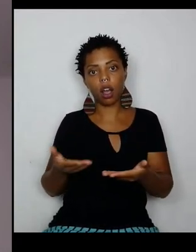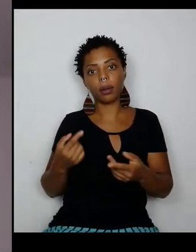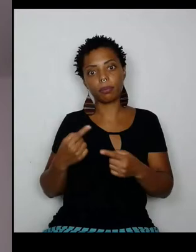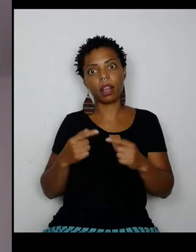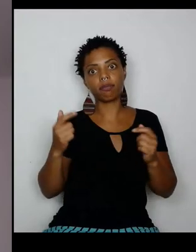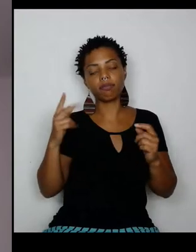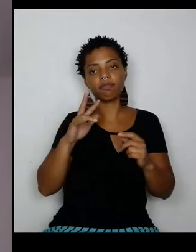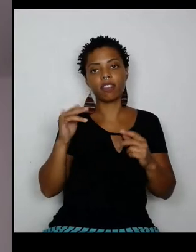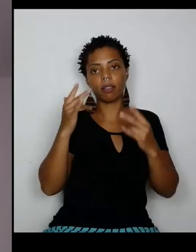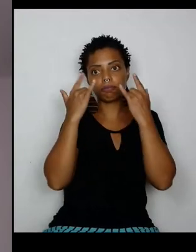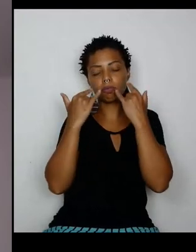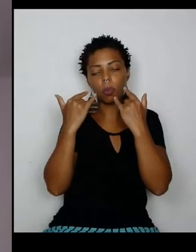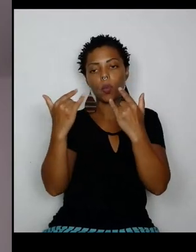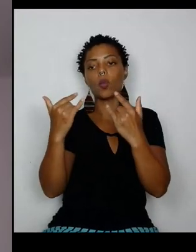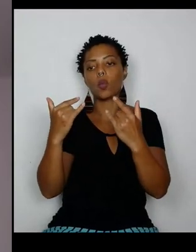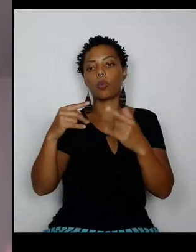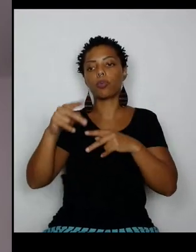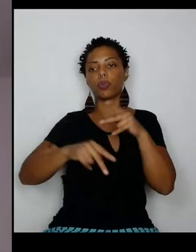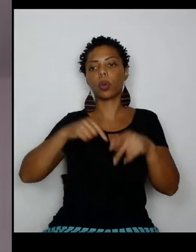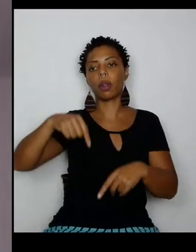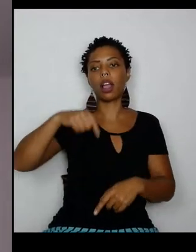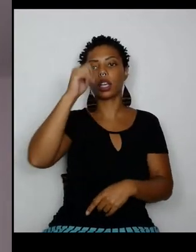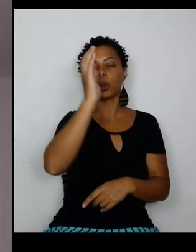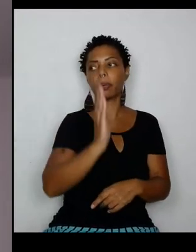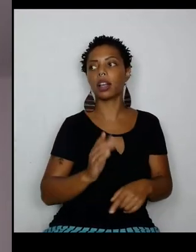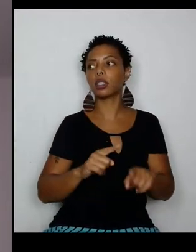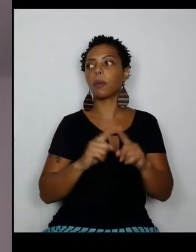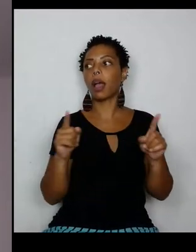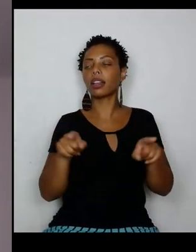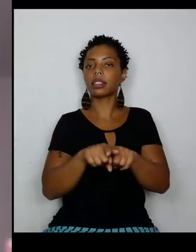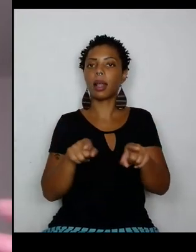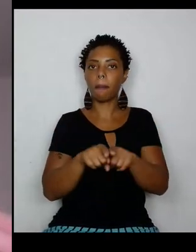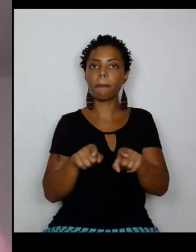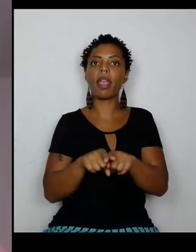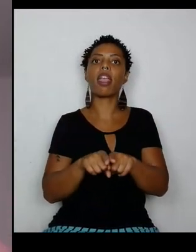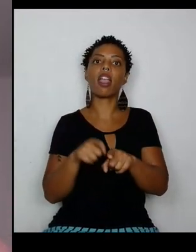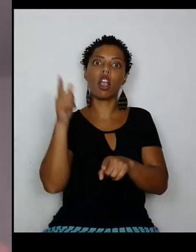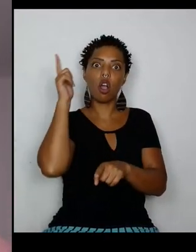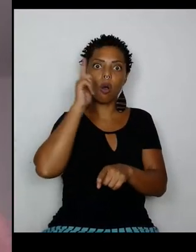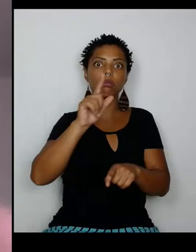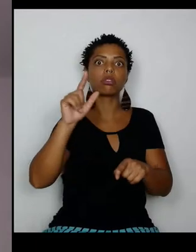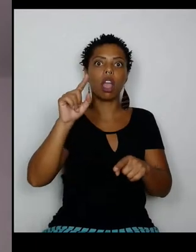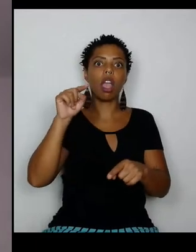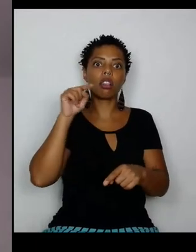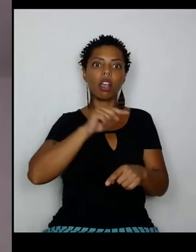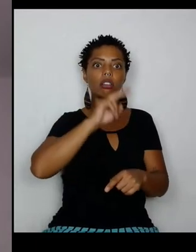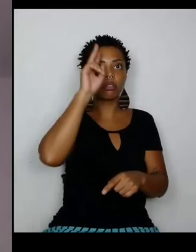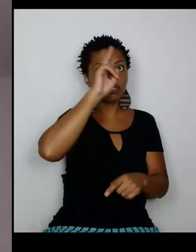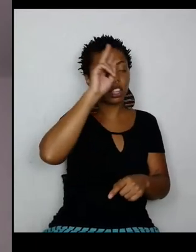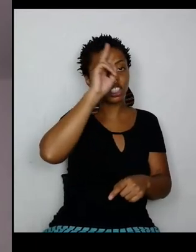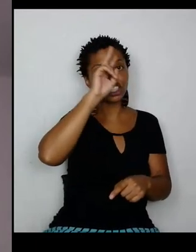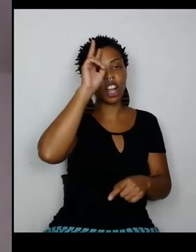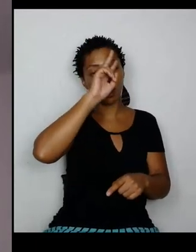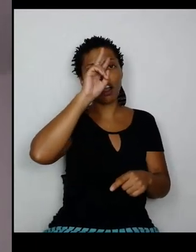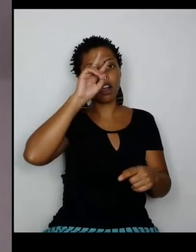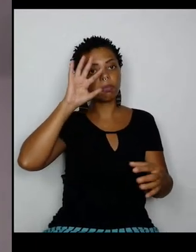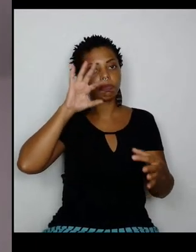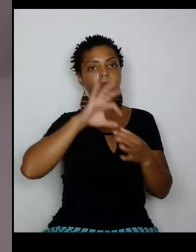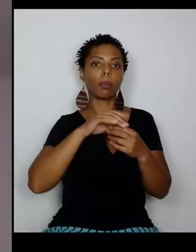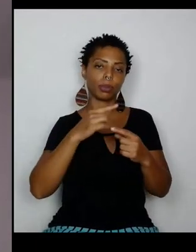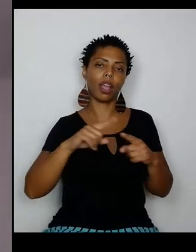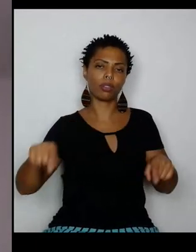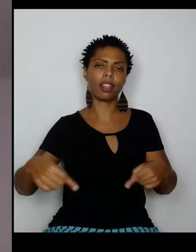want exhibit to be up to date but we also want to make sure we tell its